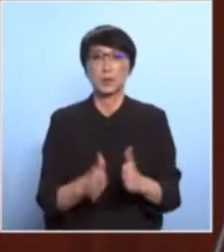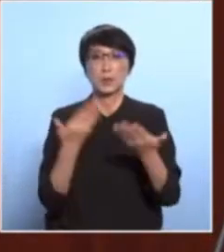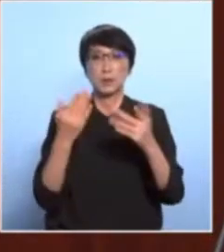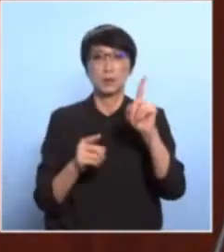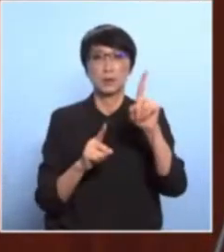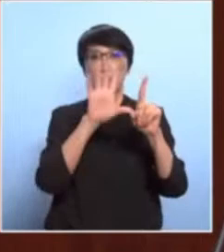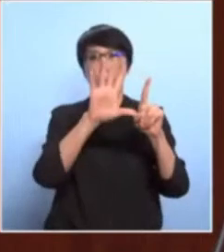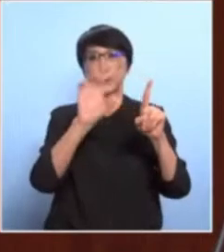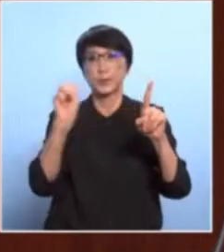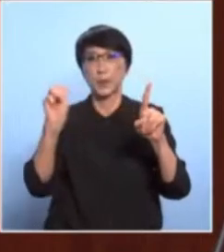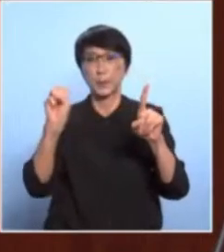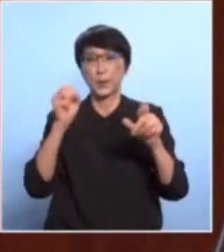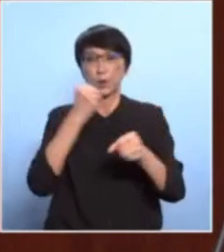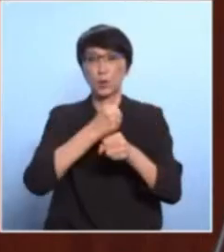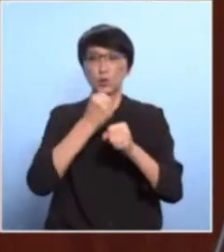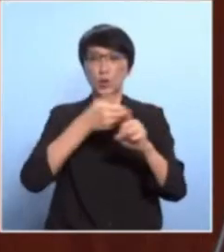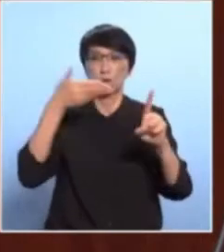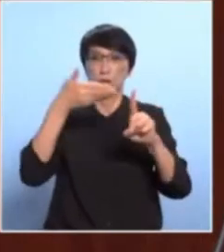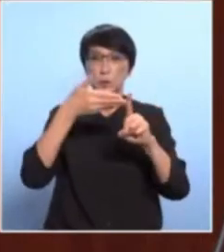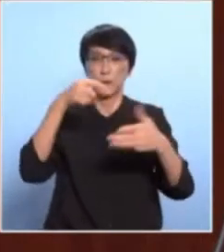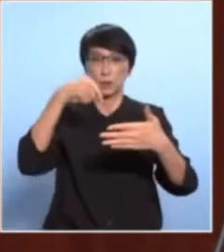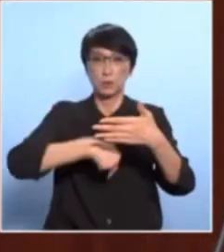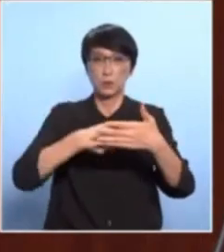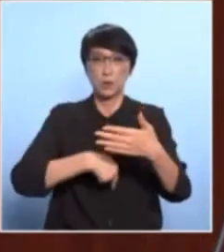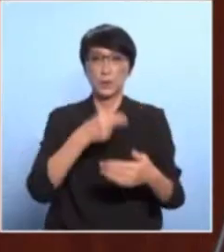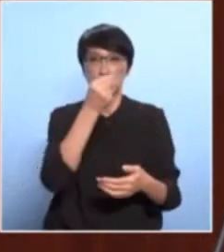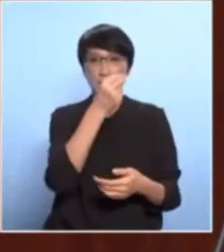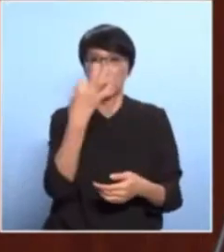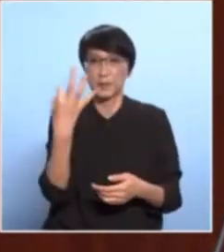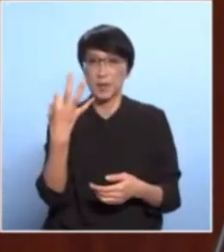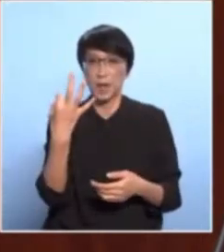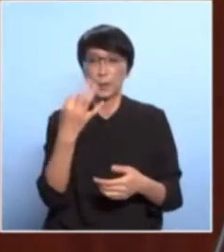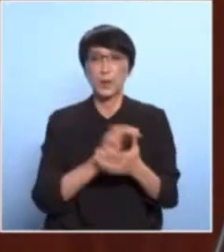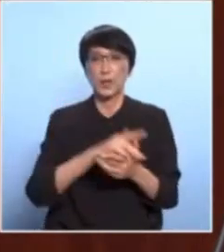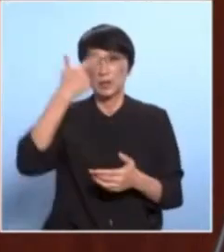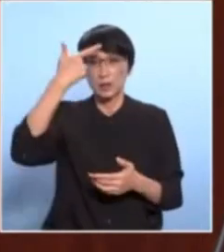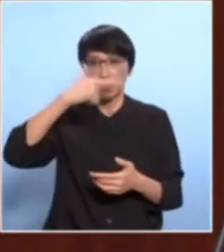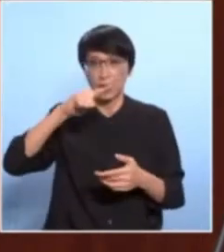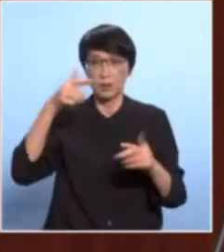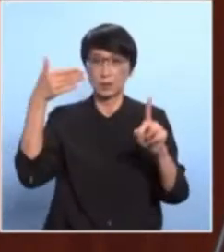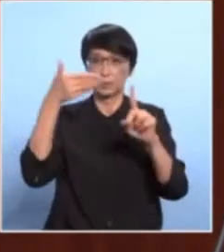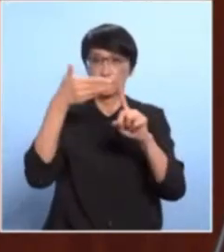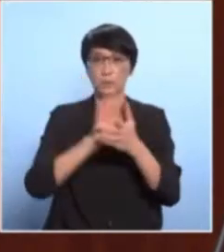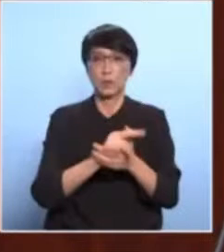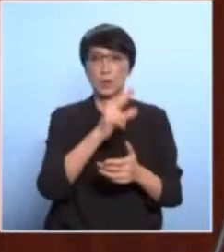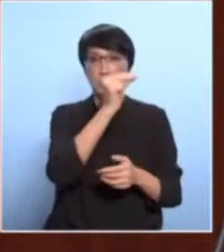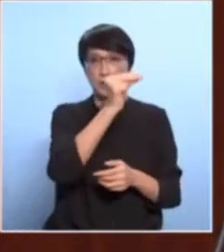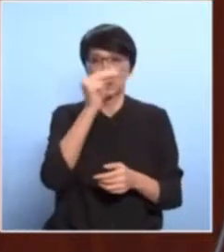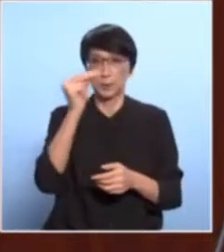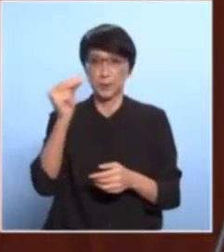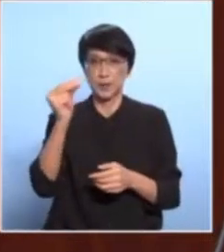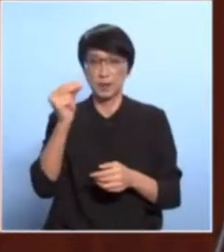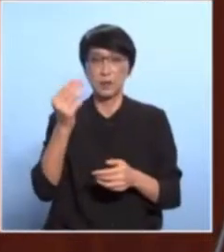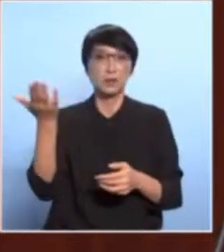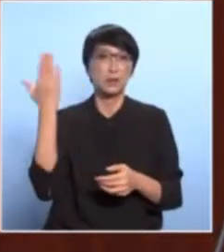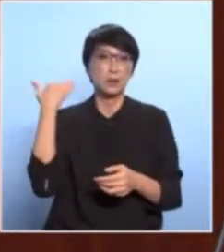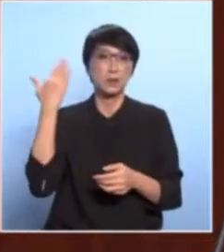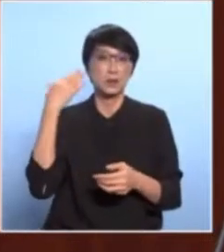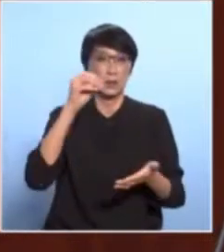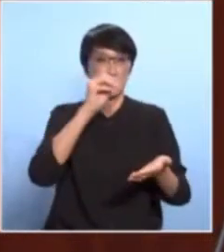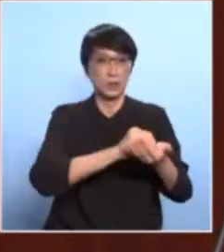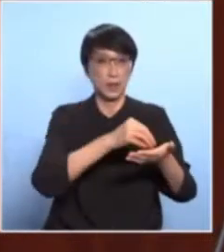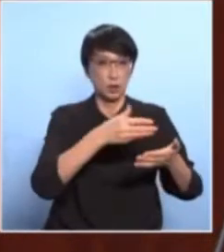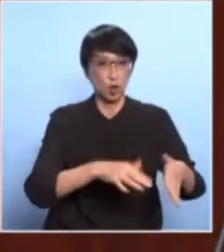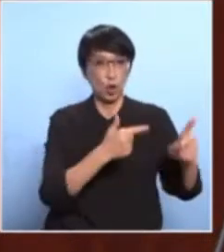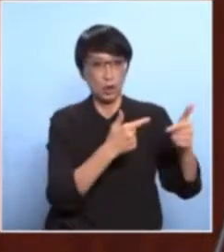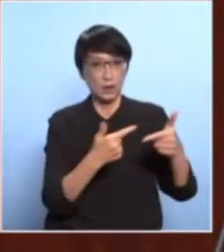government. For this policy address to sustain my governing belief of engaging in pragmatic efforts and delivering results, I have